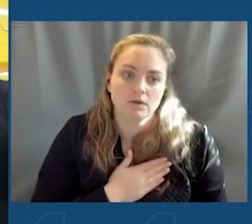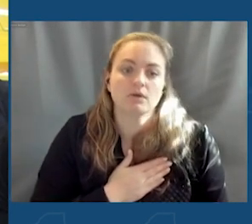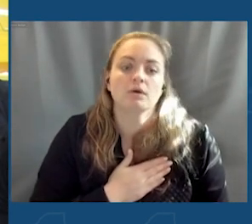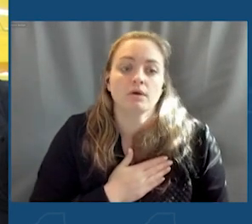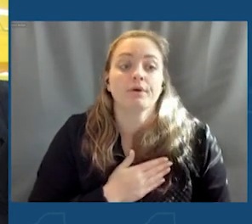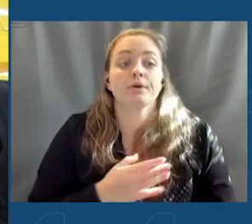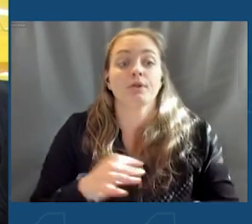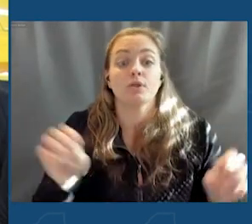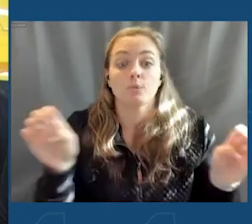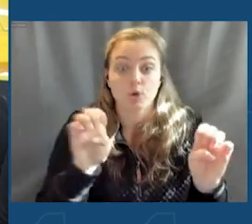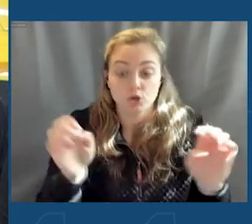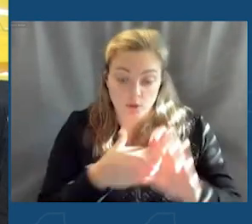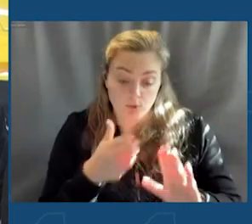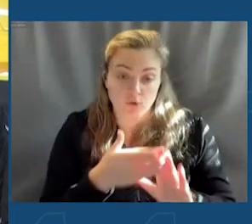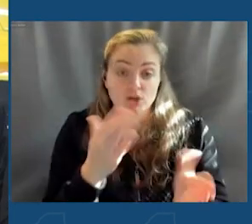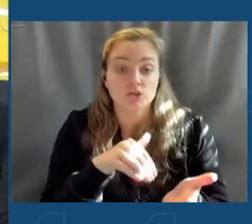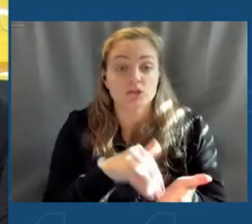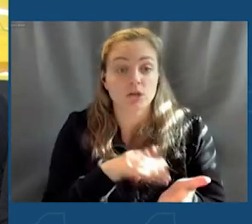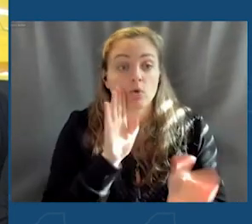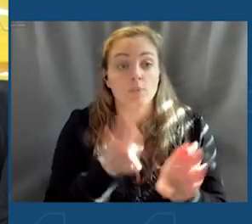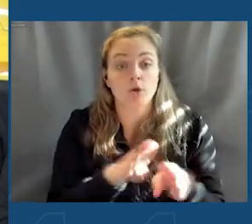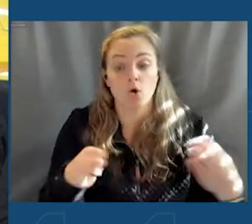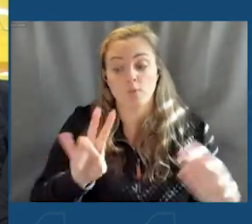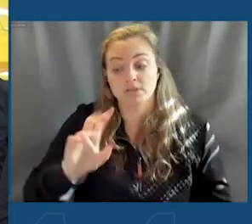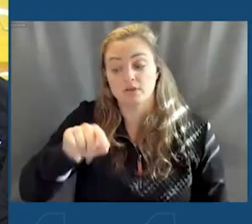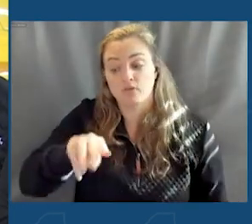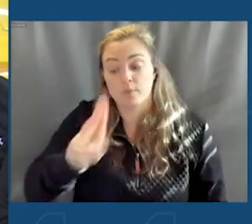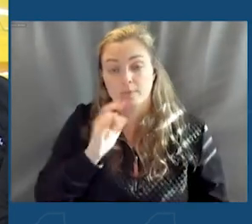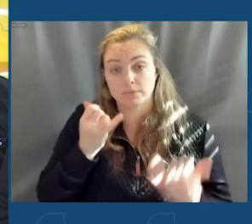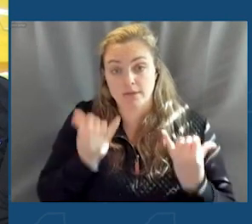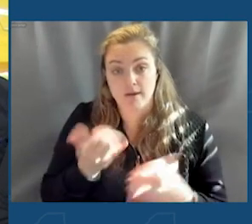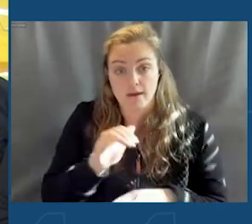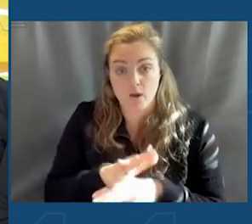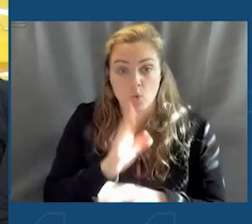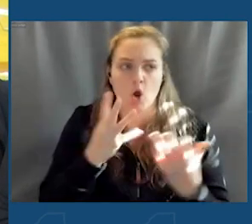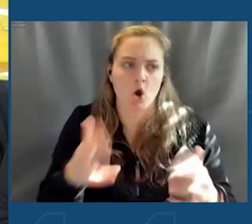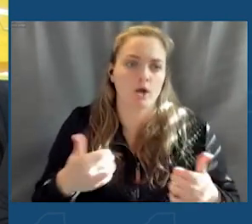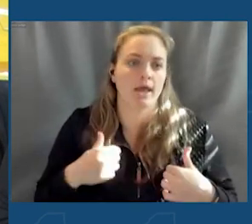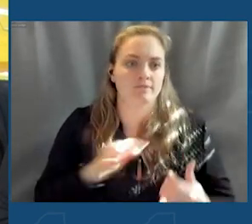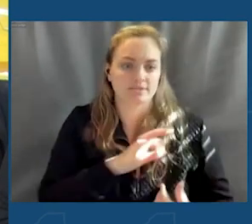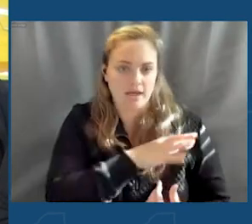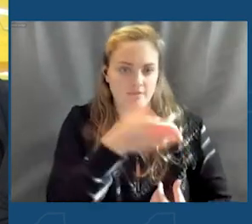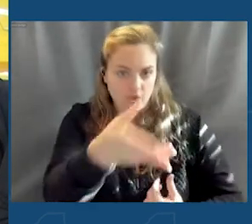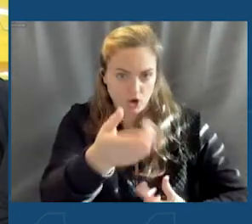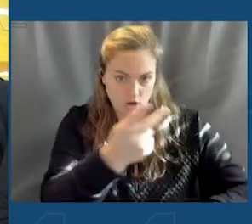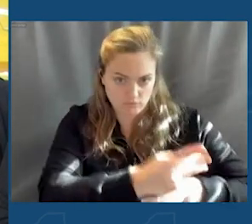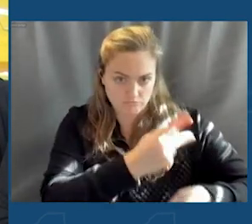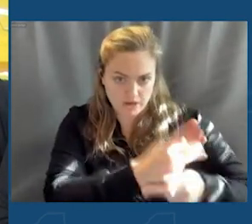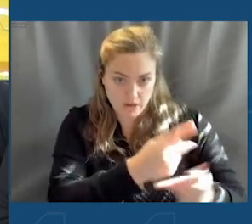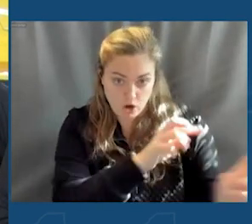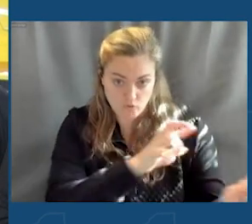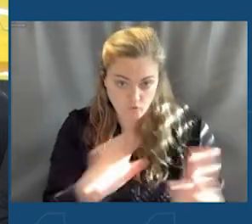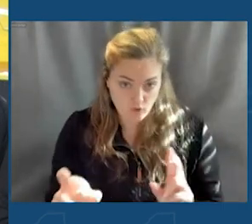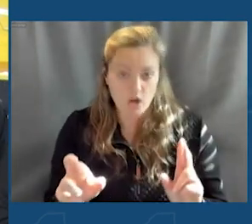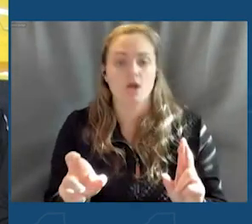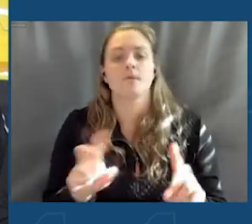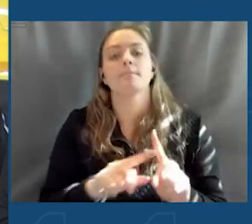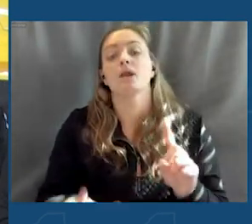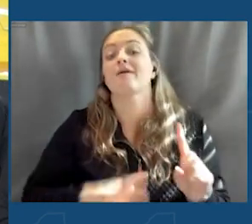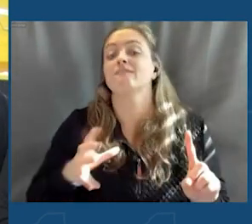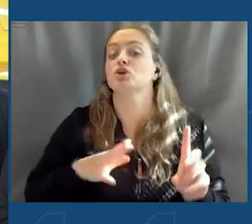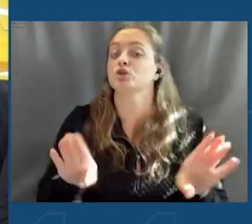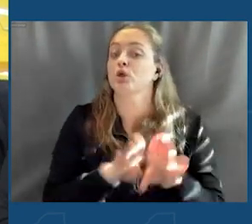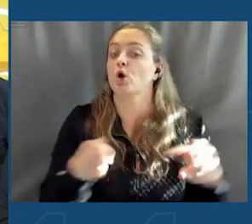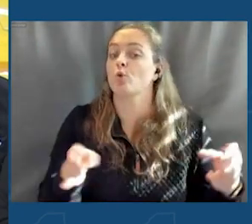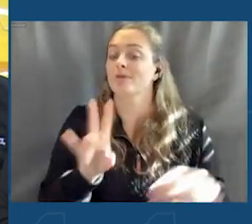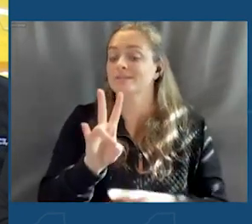will be officially open as of 7 p.m. tonight. We actually already have staff there manning it, but we will be officially open from 7